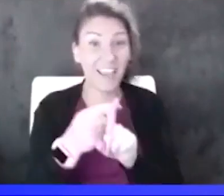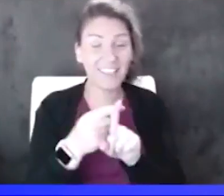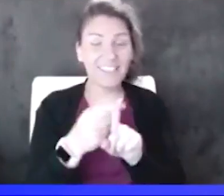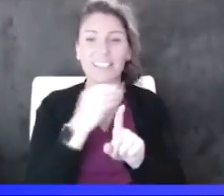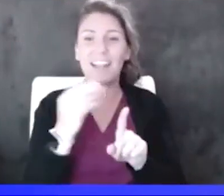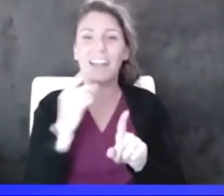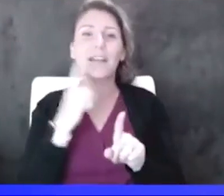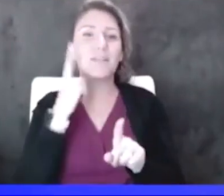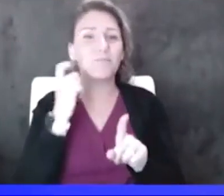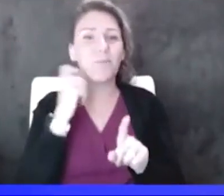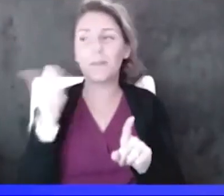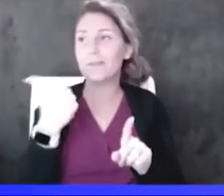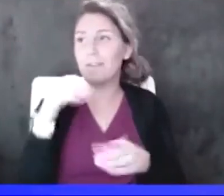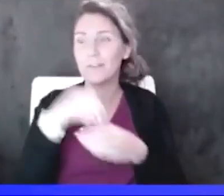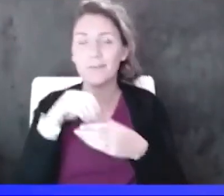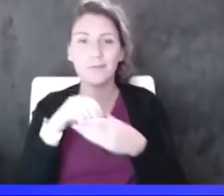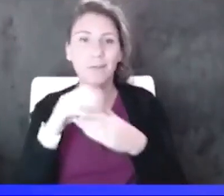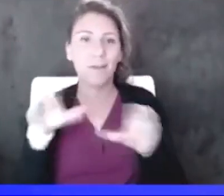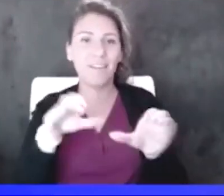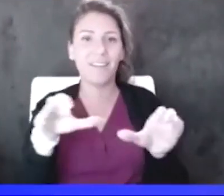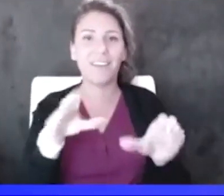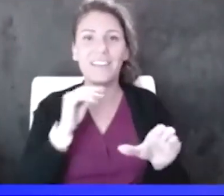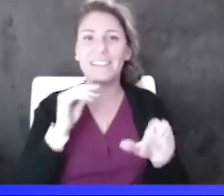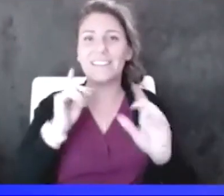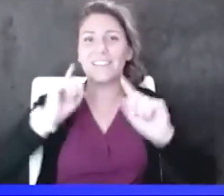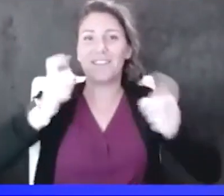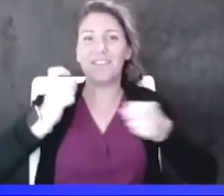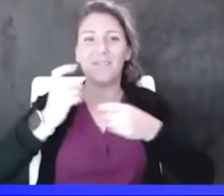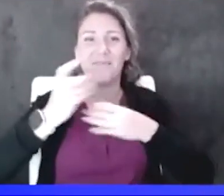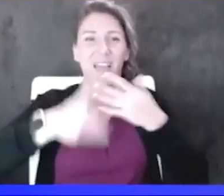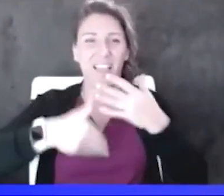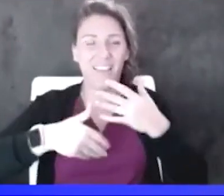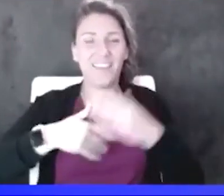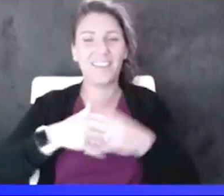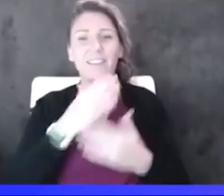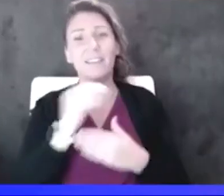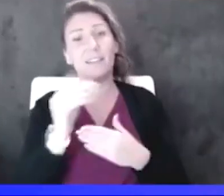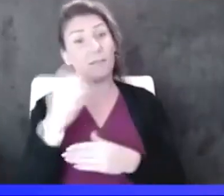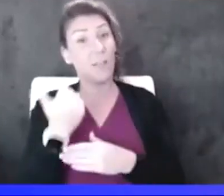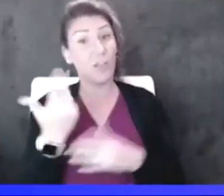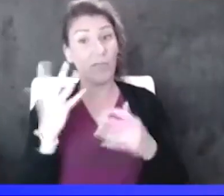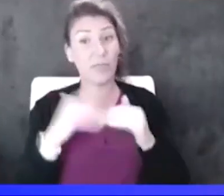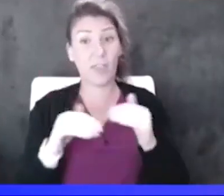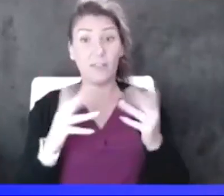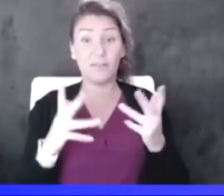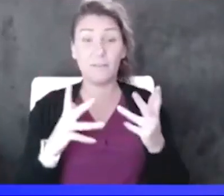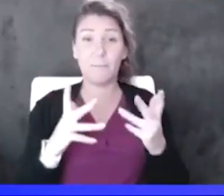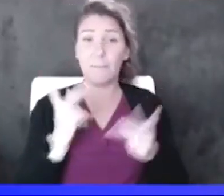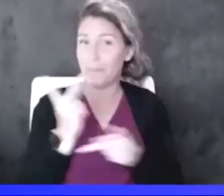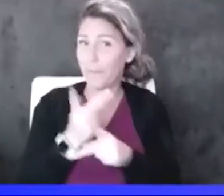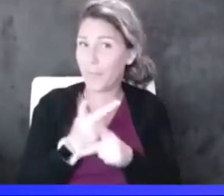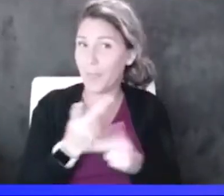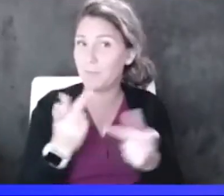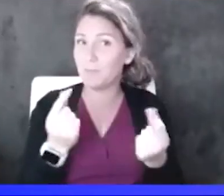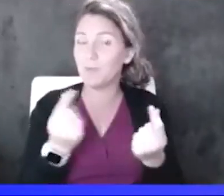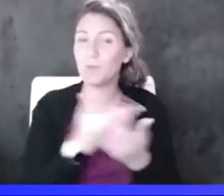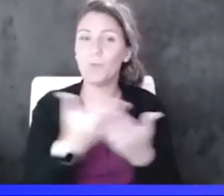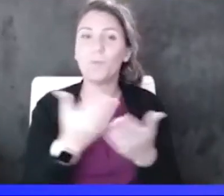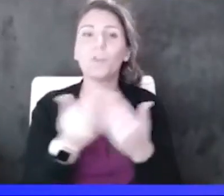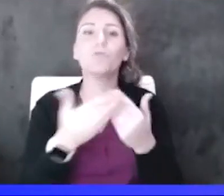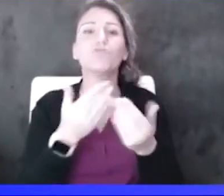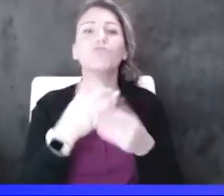activity would be to go and give blood. And then otherwise, keep doing what you're doing with infection prevention and